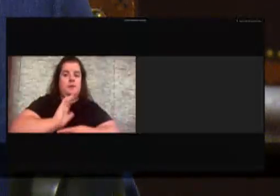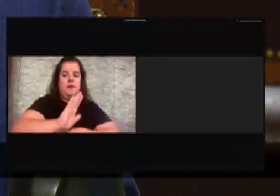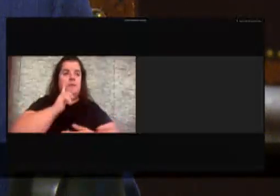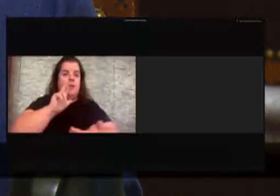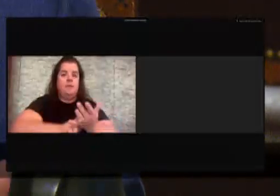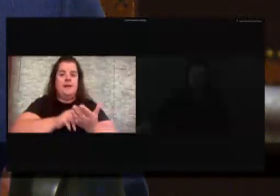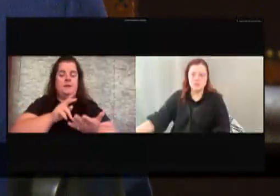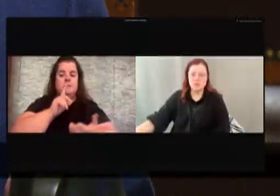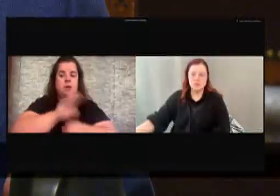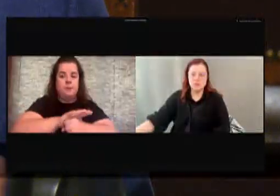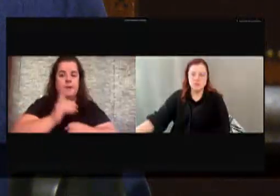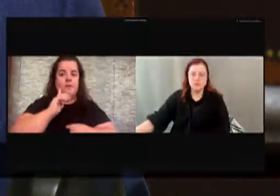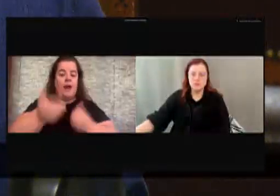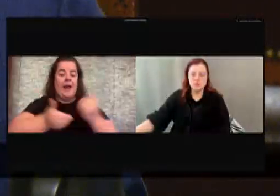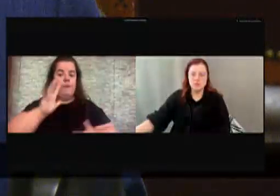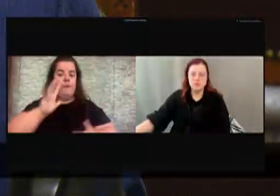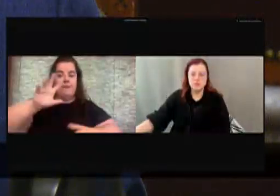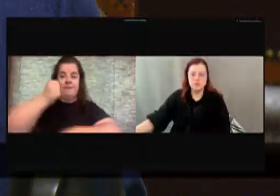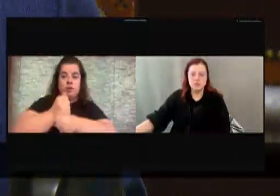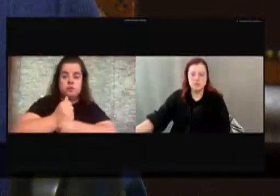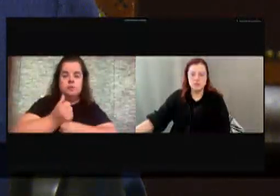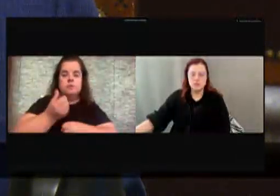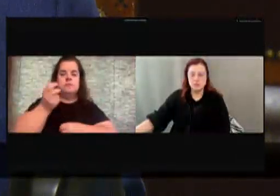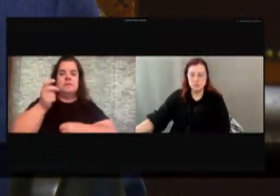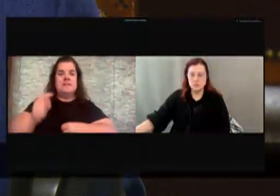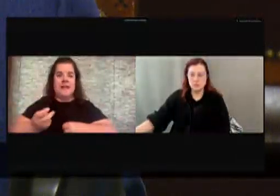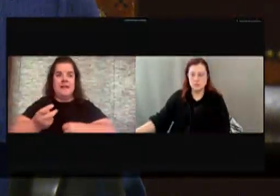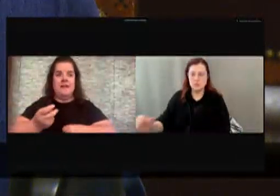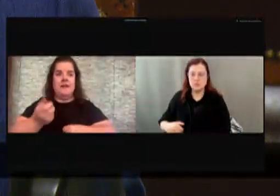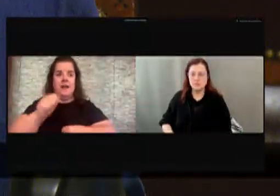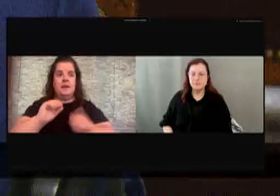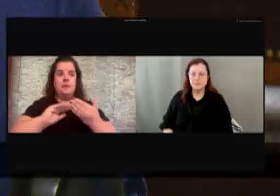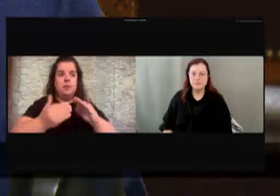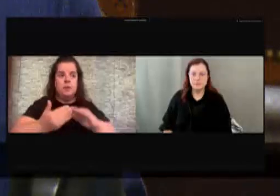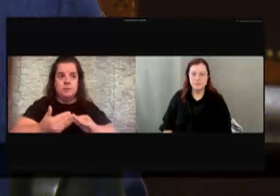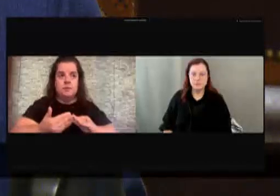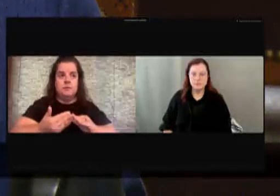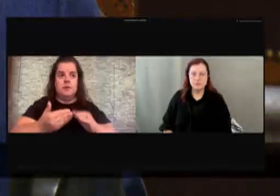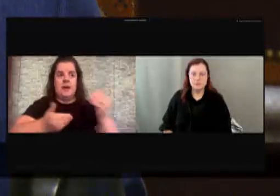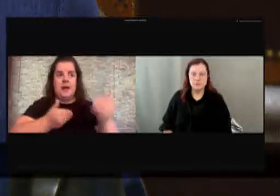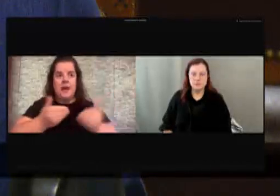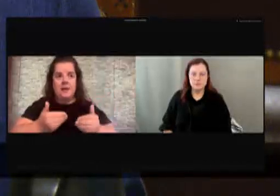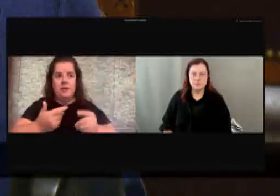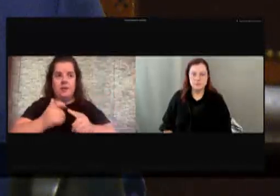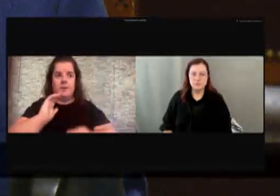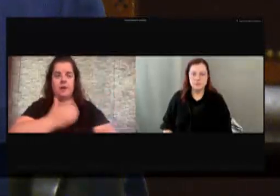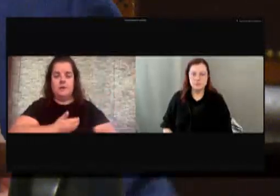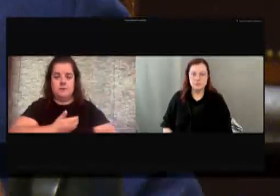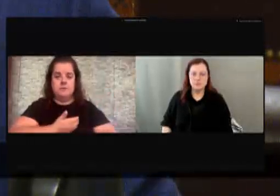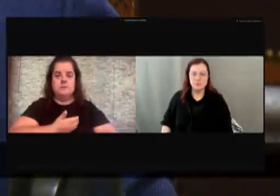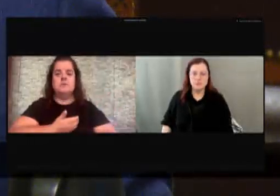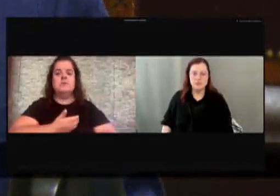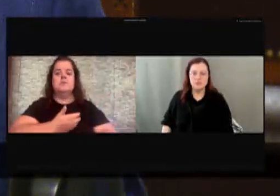5 years. And secondly, any municipality, you know, hiring away from us, we need to control that where they need to pay us. They pay us, we